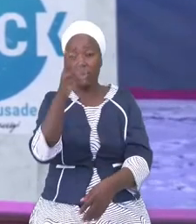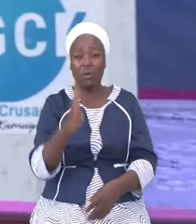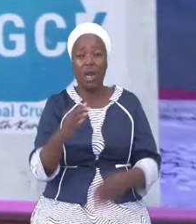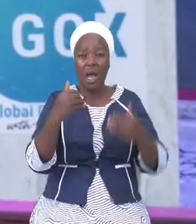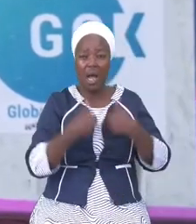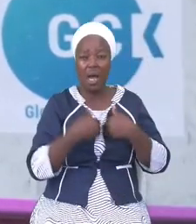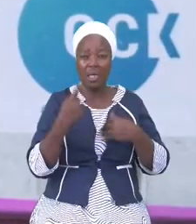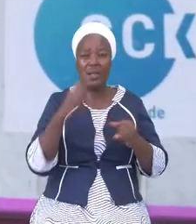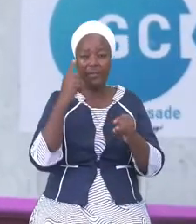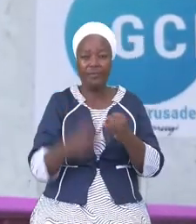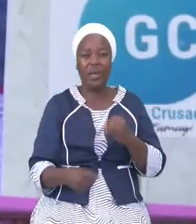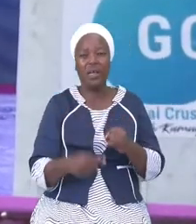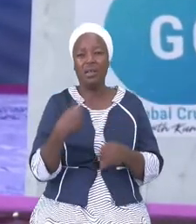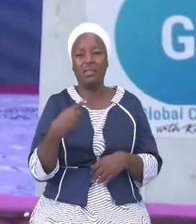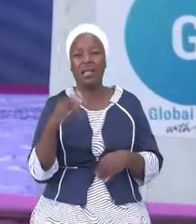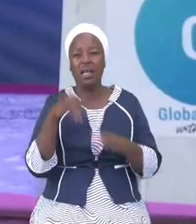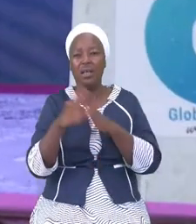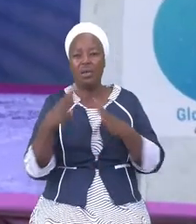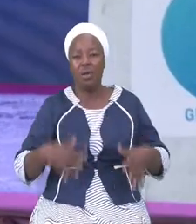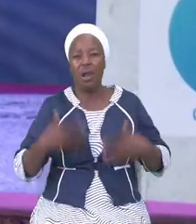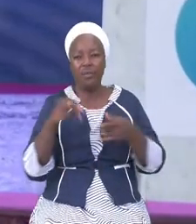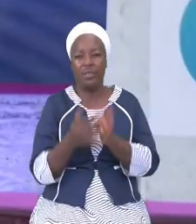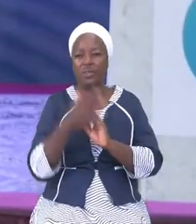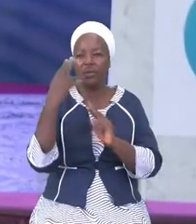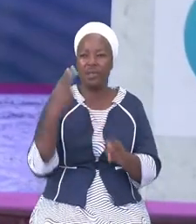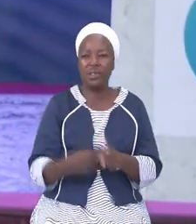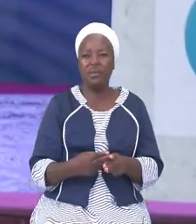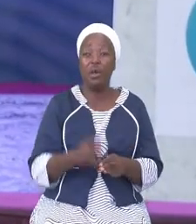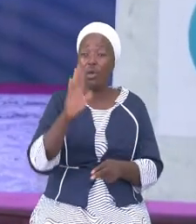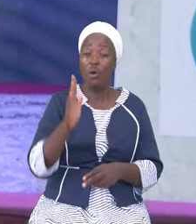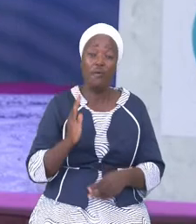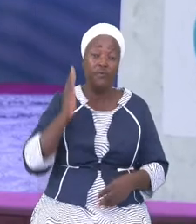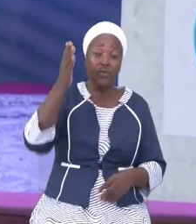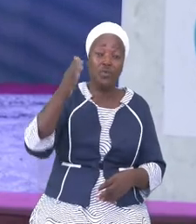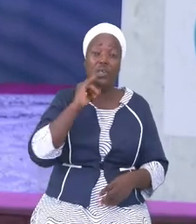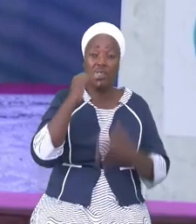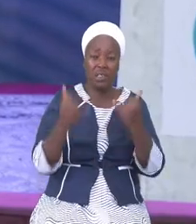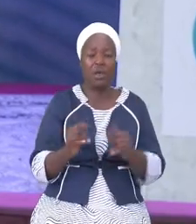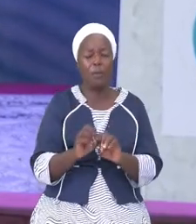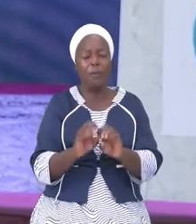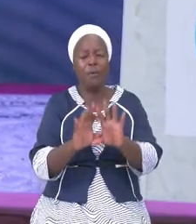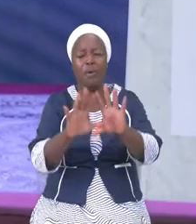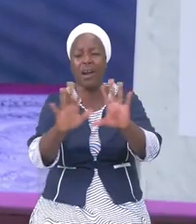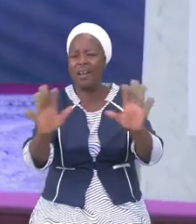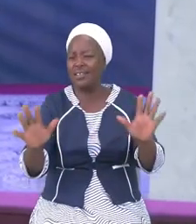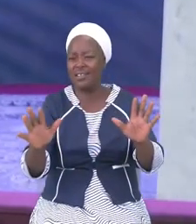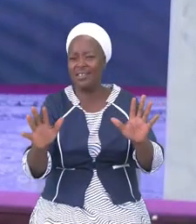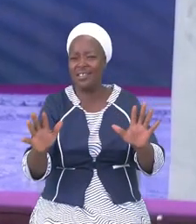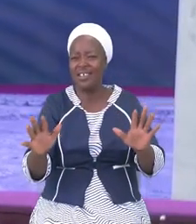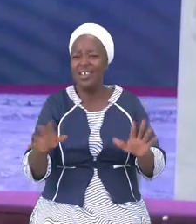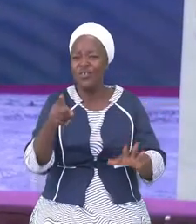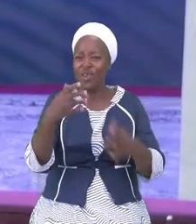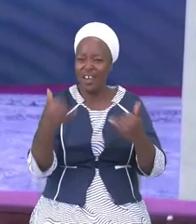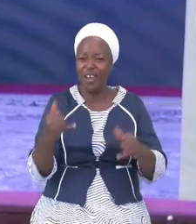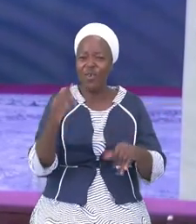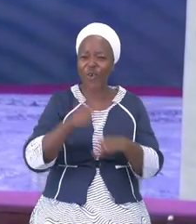the final say in your life. Your future is now bright. You are now on